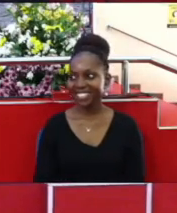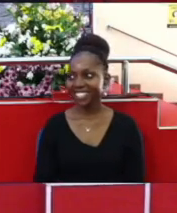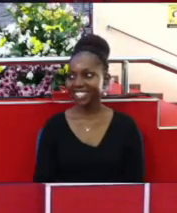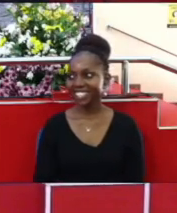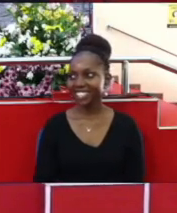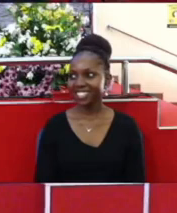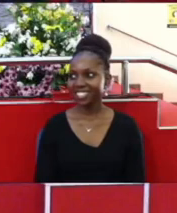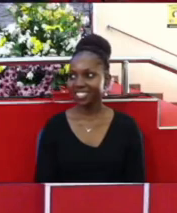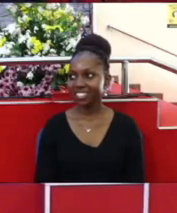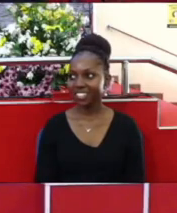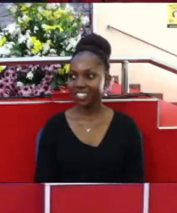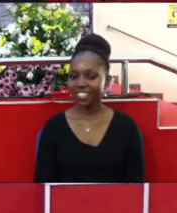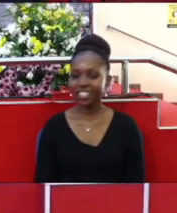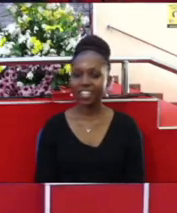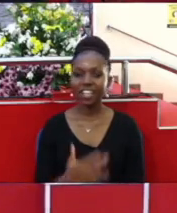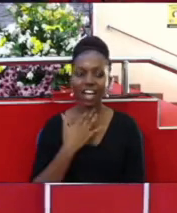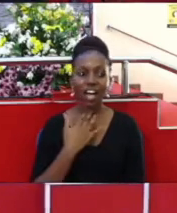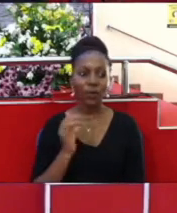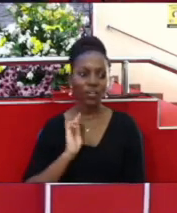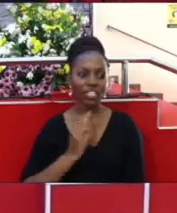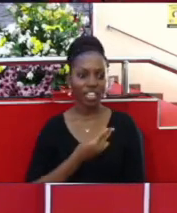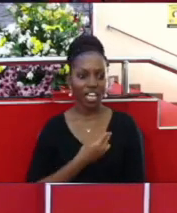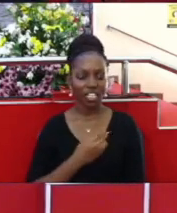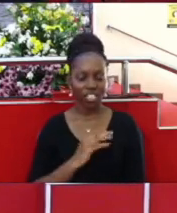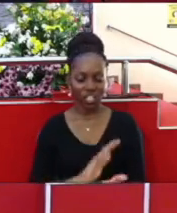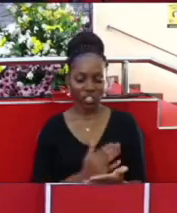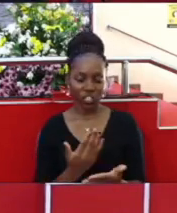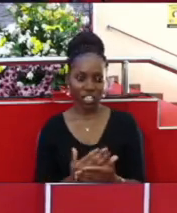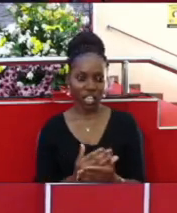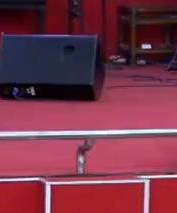I want to get into God's sharing in the book of Jonah. Katika kitabu cha Yona.